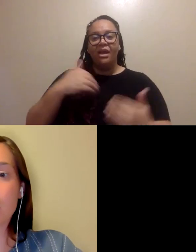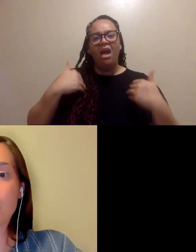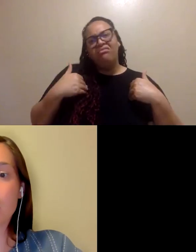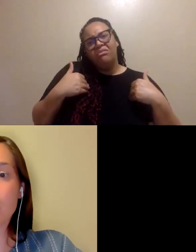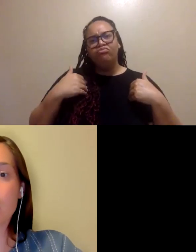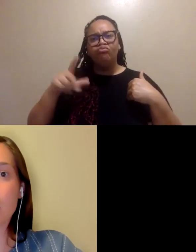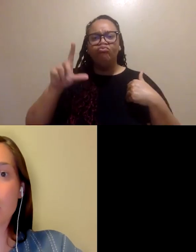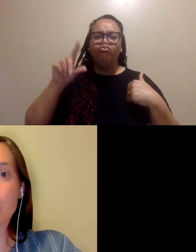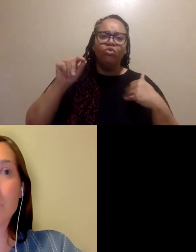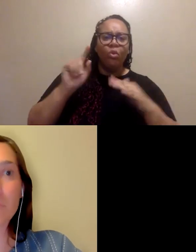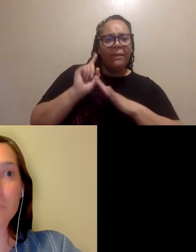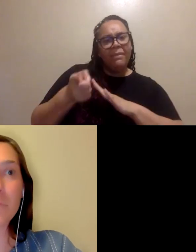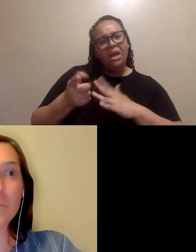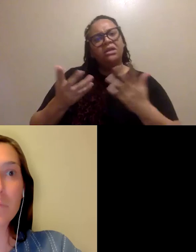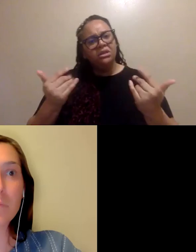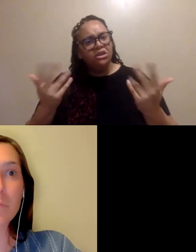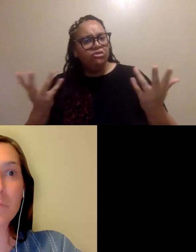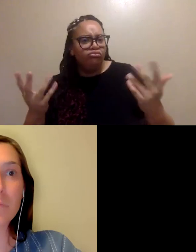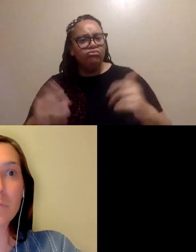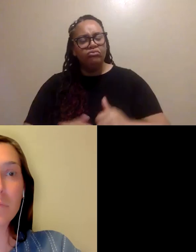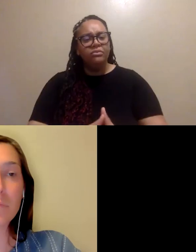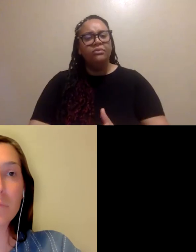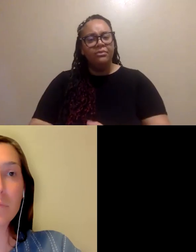20 minutes or so. Um,